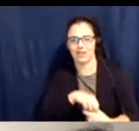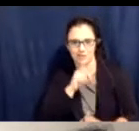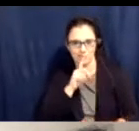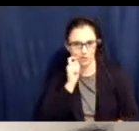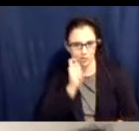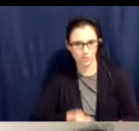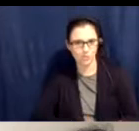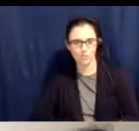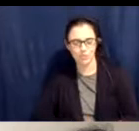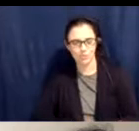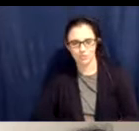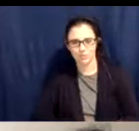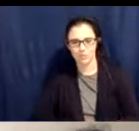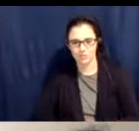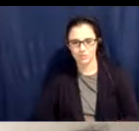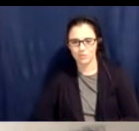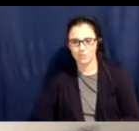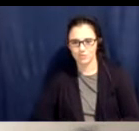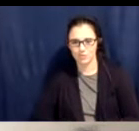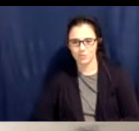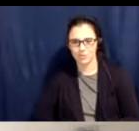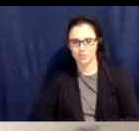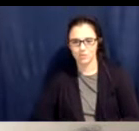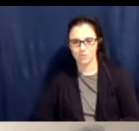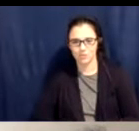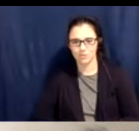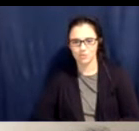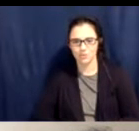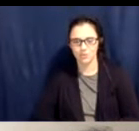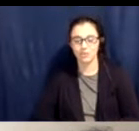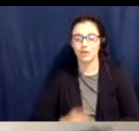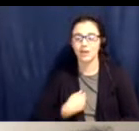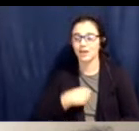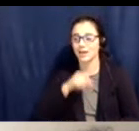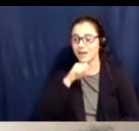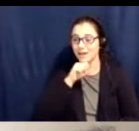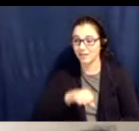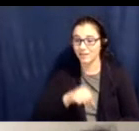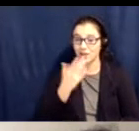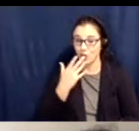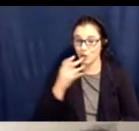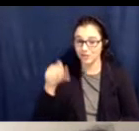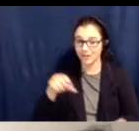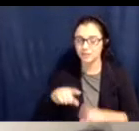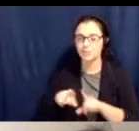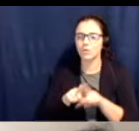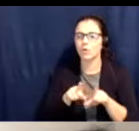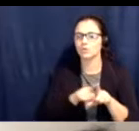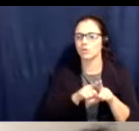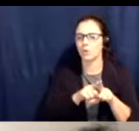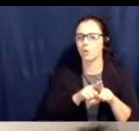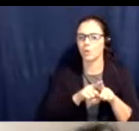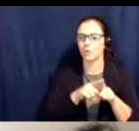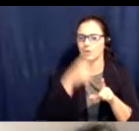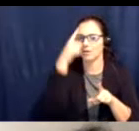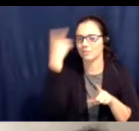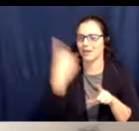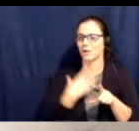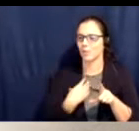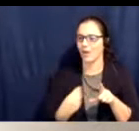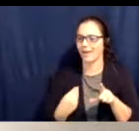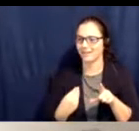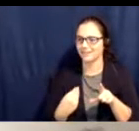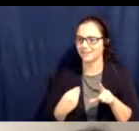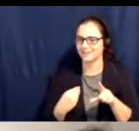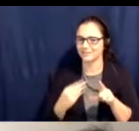cool. And what I love is that there's colors, but there's also these black and white coming through.